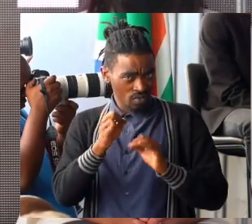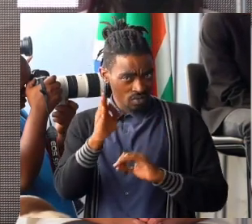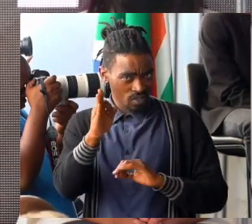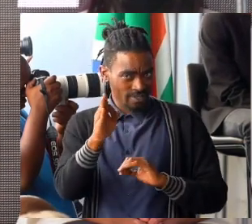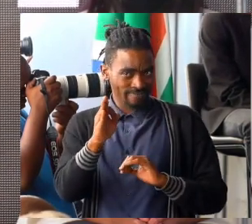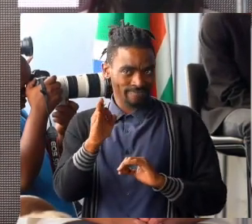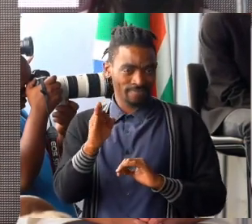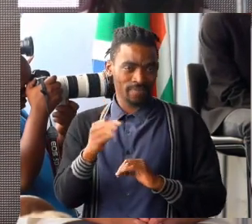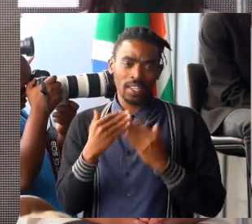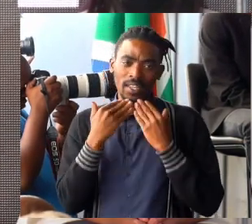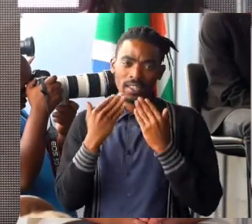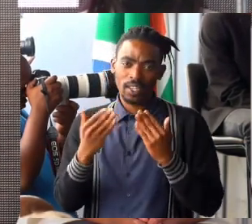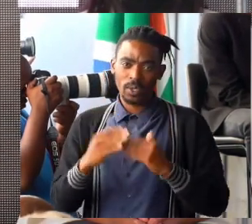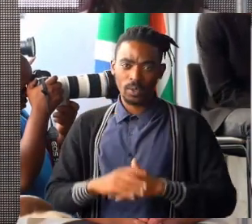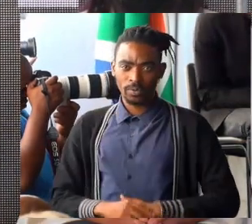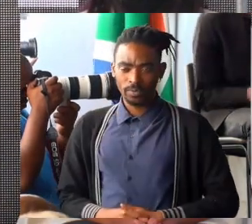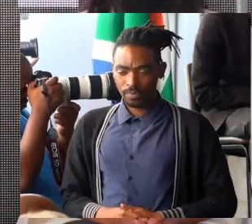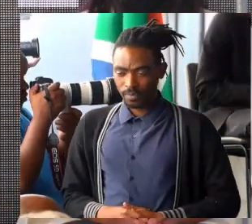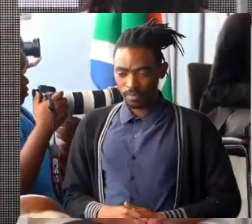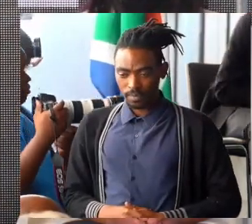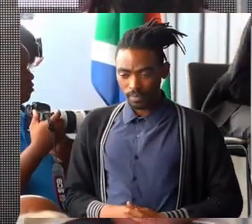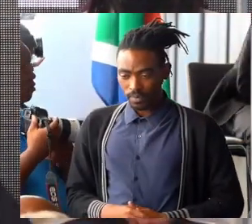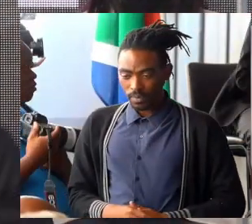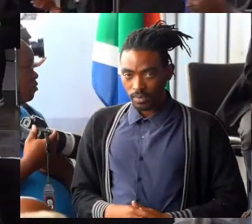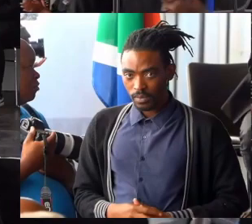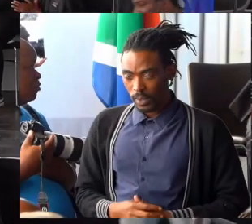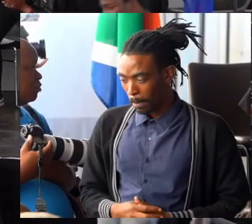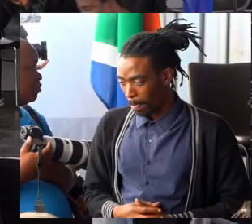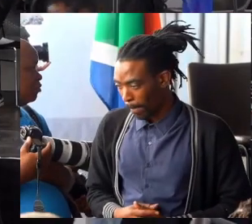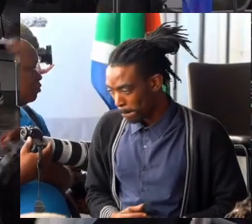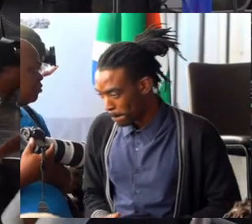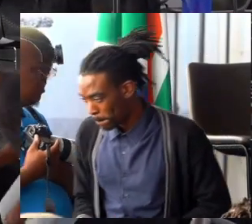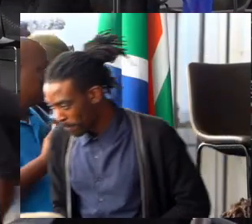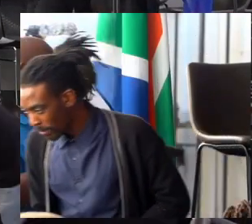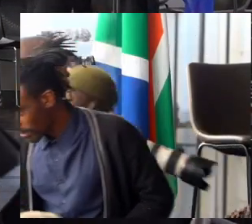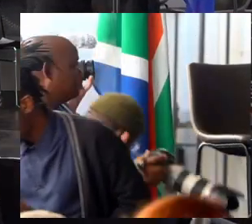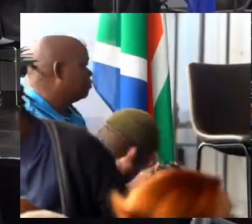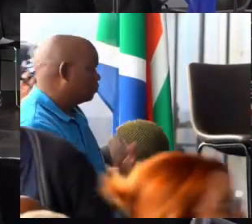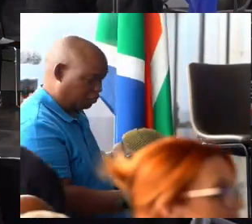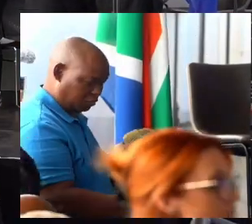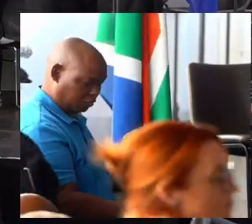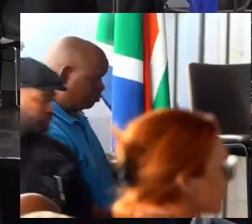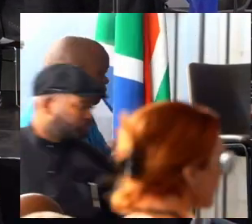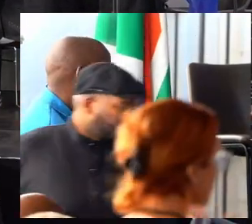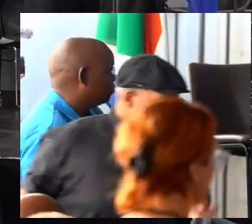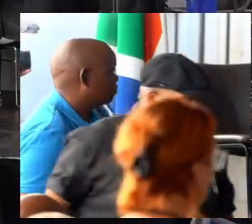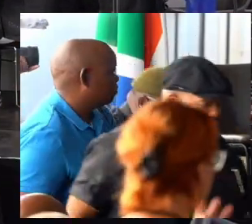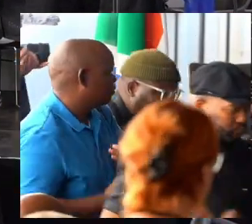I thank you.